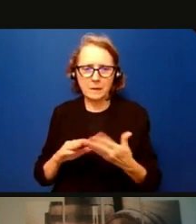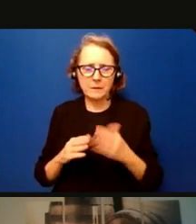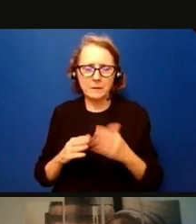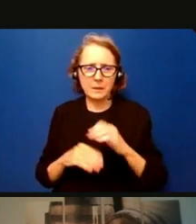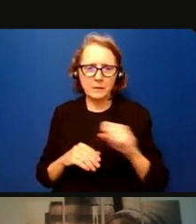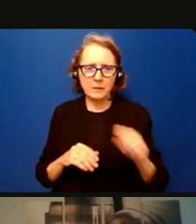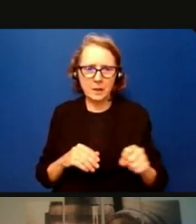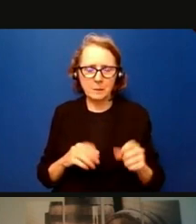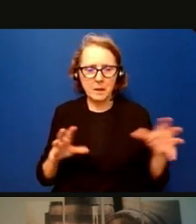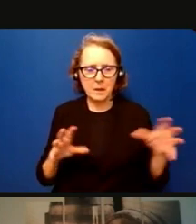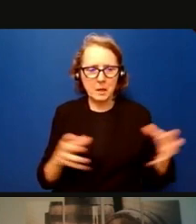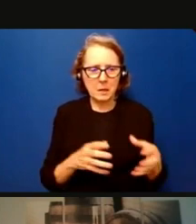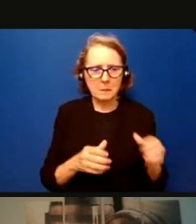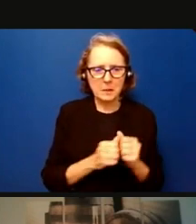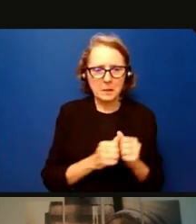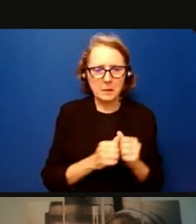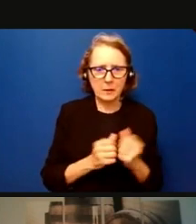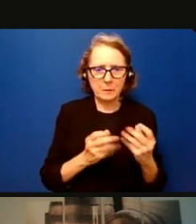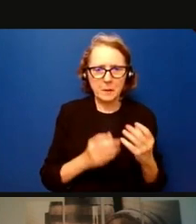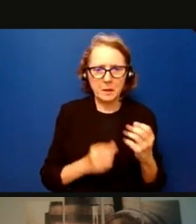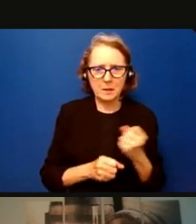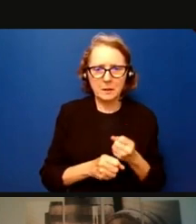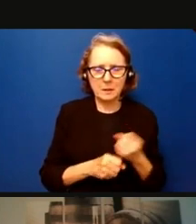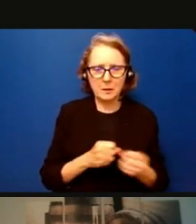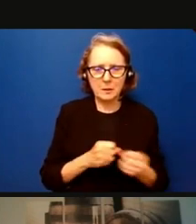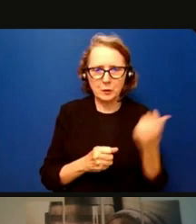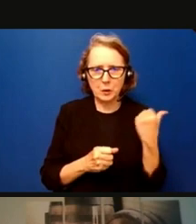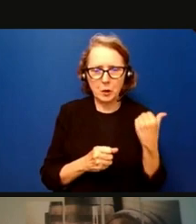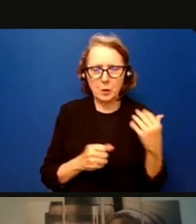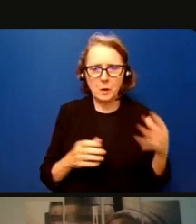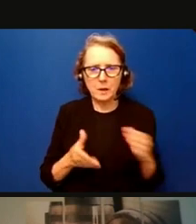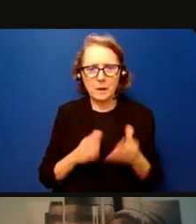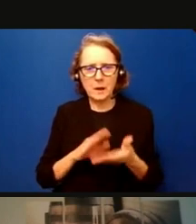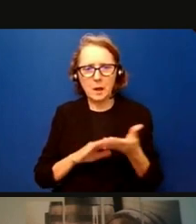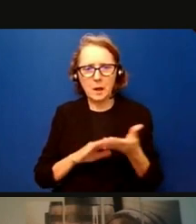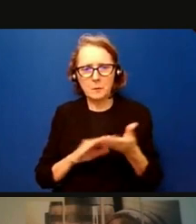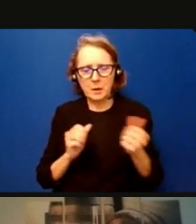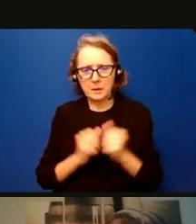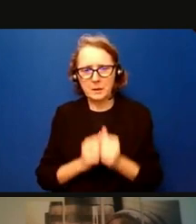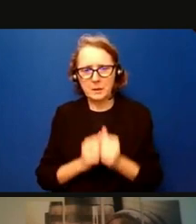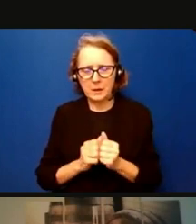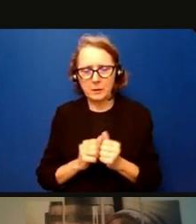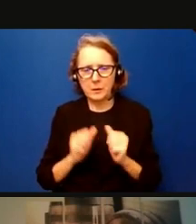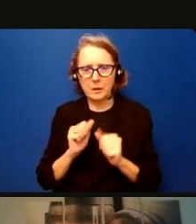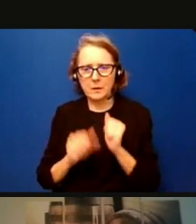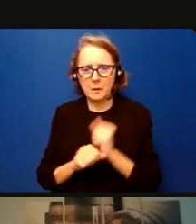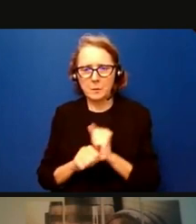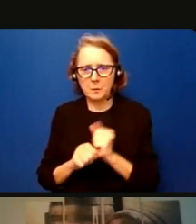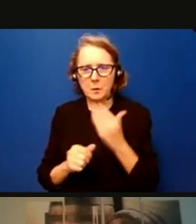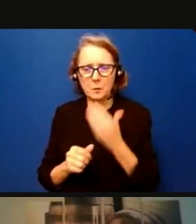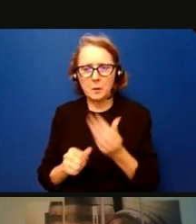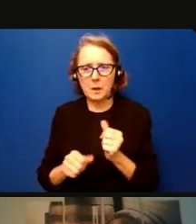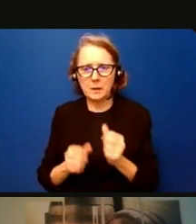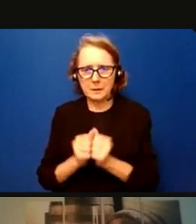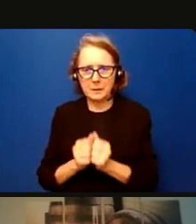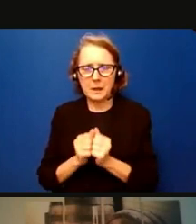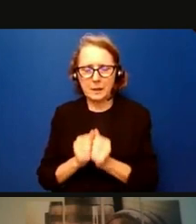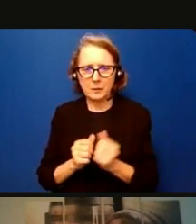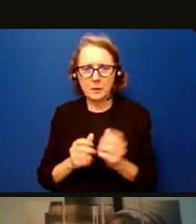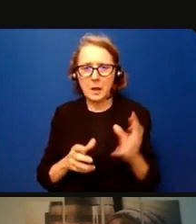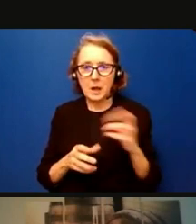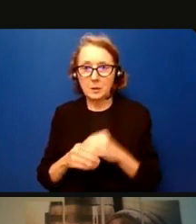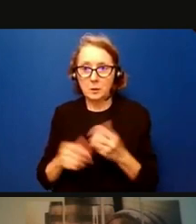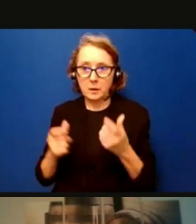many years ago and they operate together and work well together, including that big national company that we were talking about earlier. So they're part of